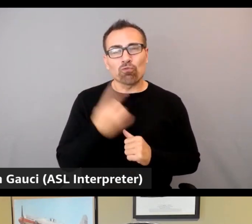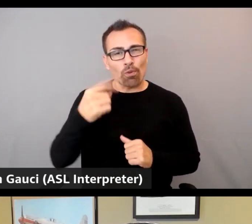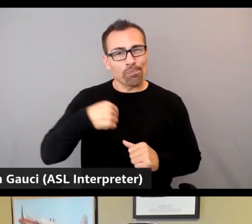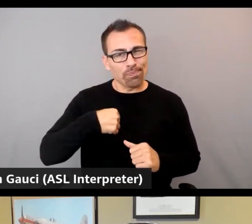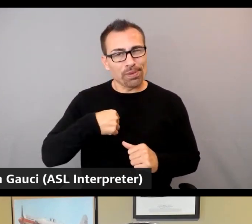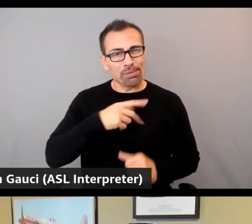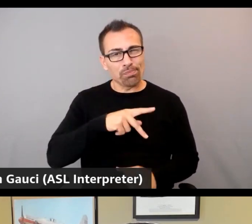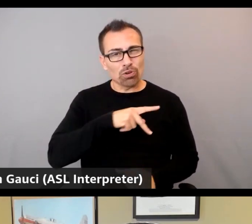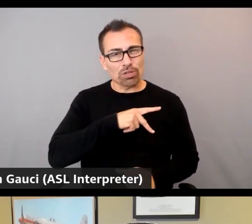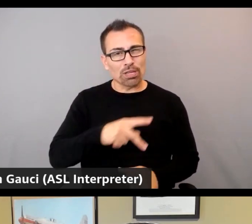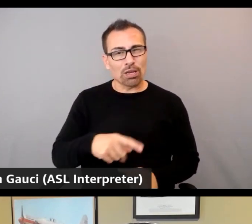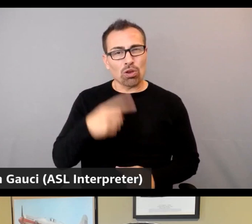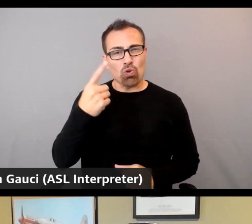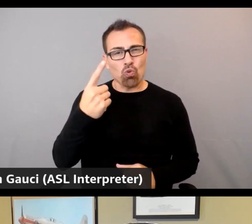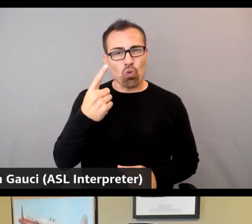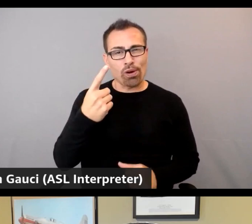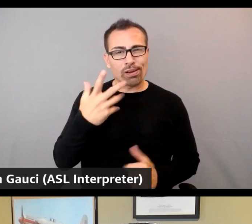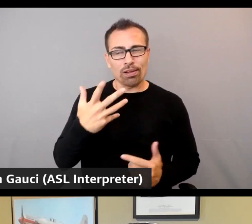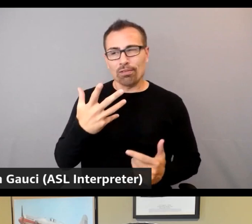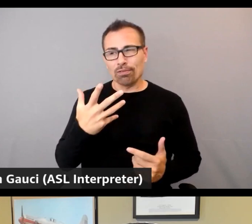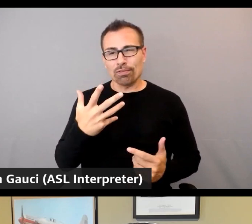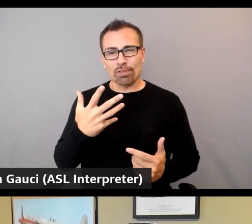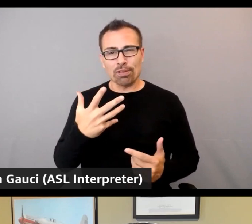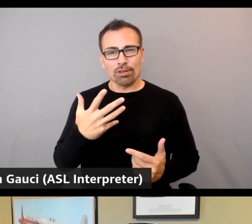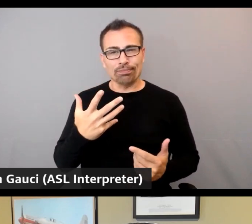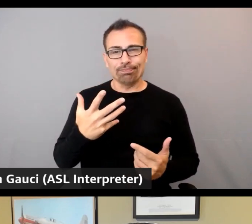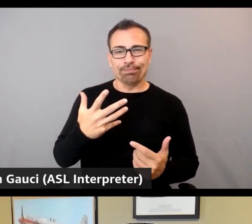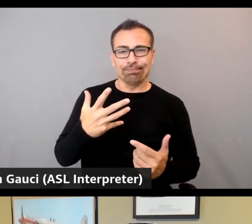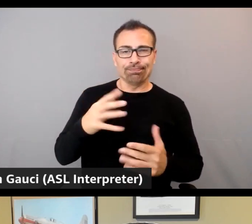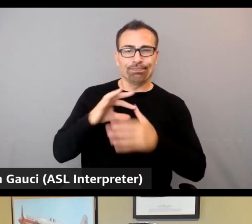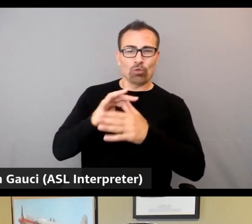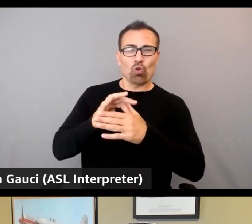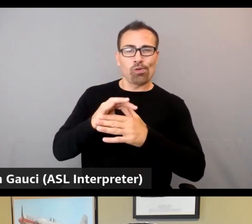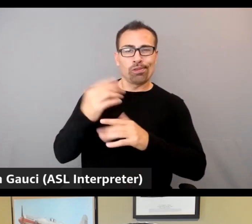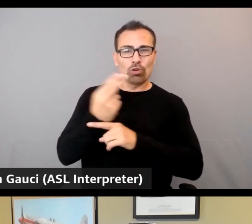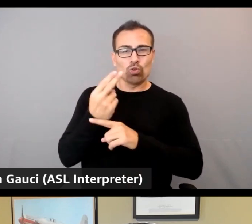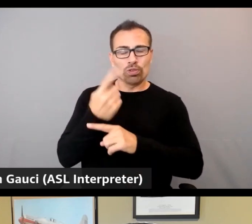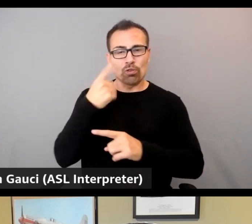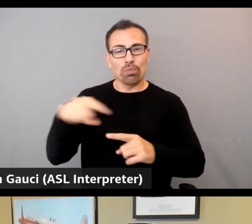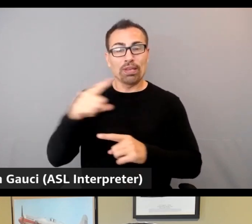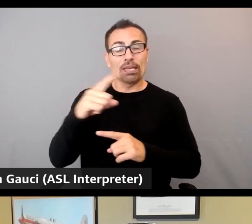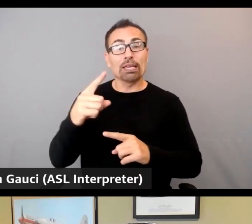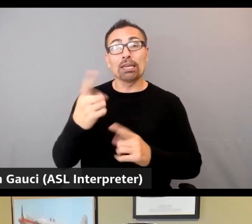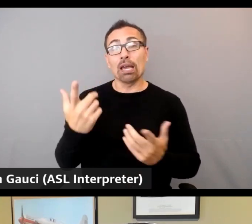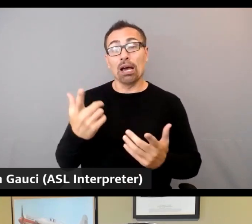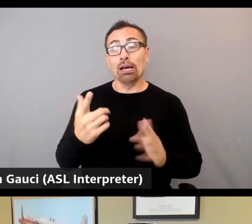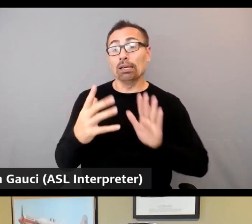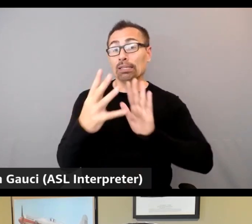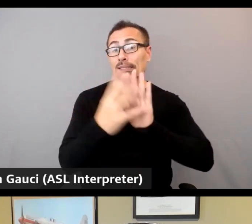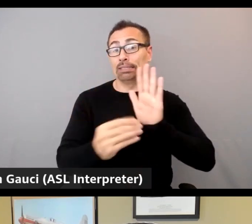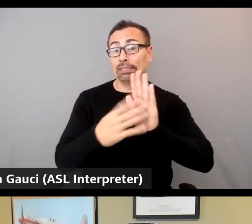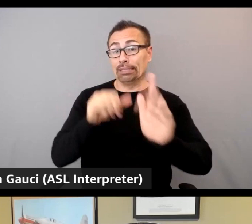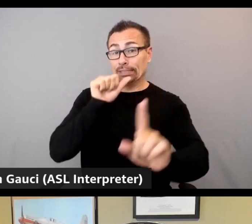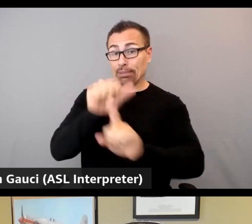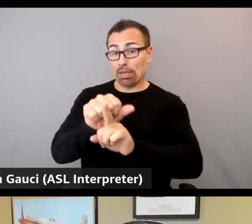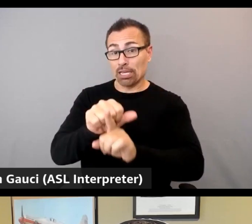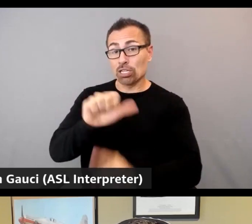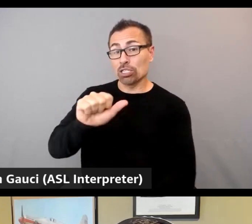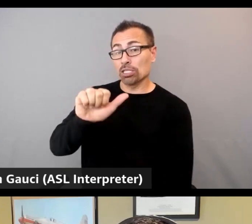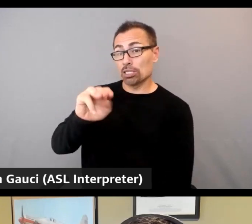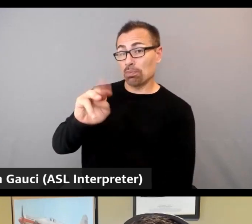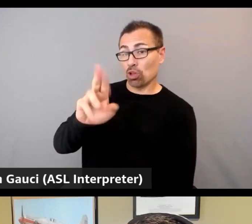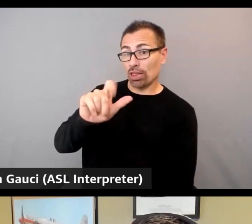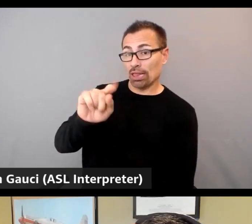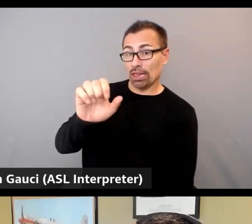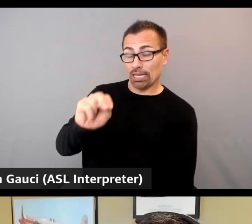I think, at least for me personally, one of the killer applications of quantum computing is going to be quantum simulation. Simulating complex quantum systems, which is super relevant